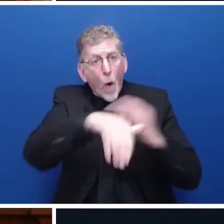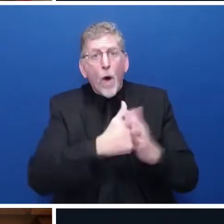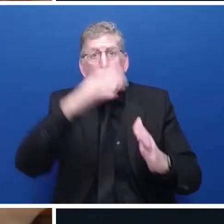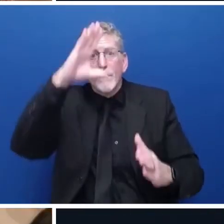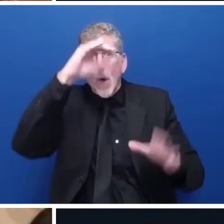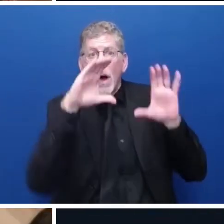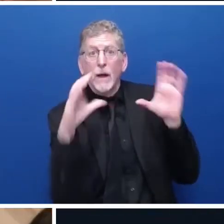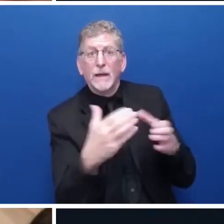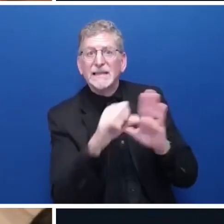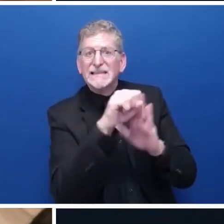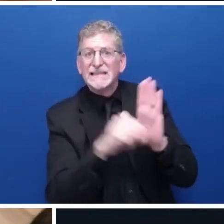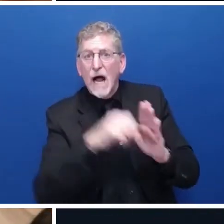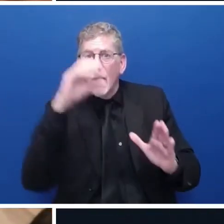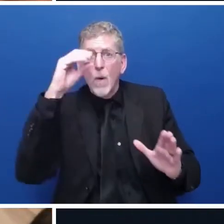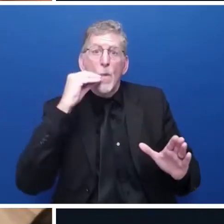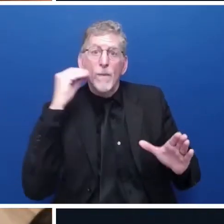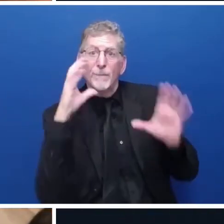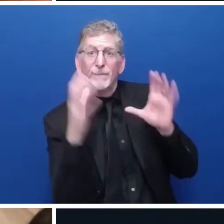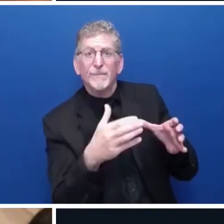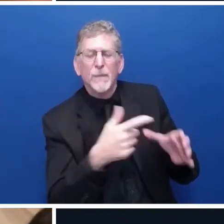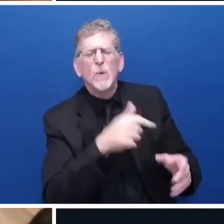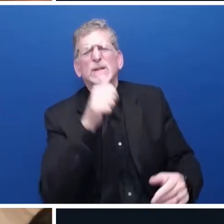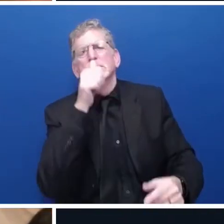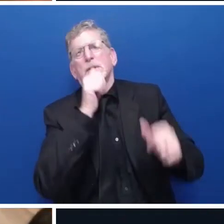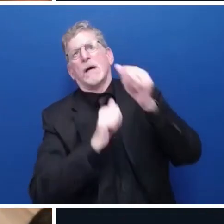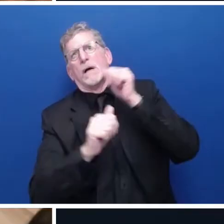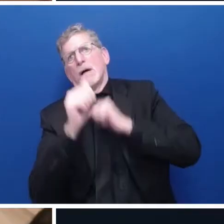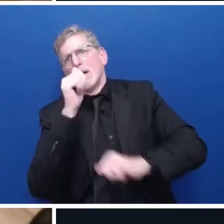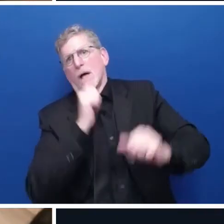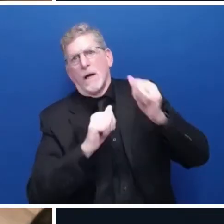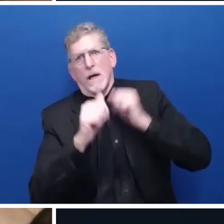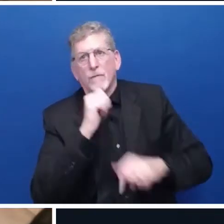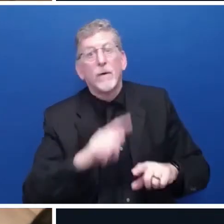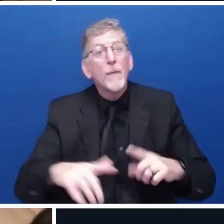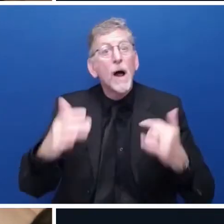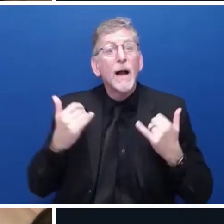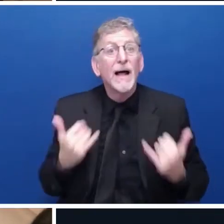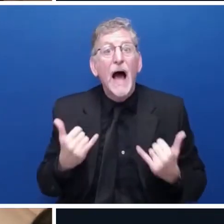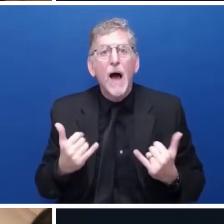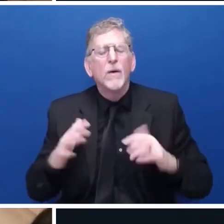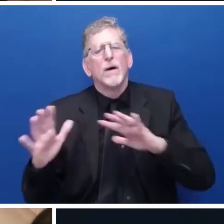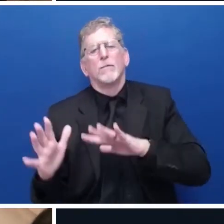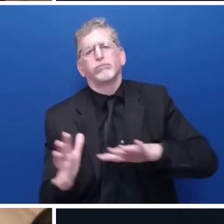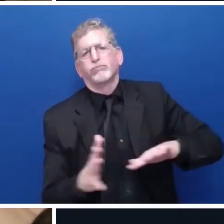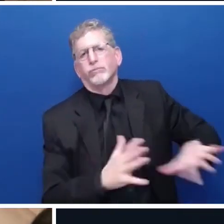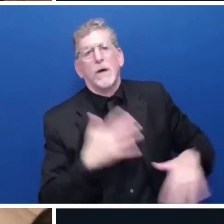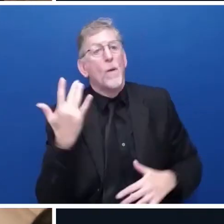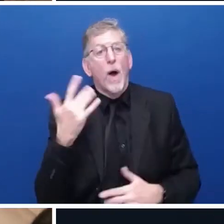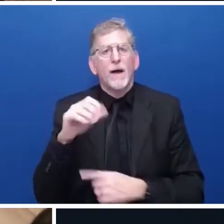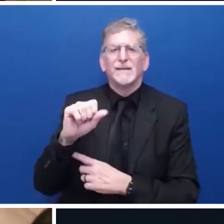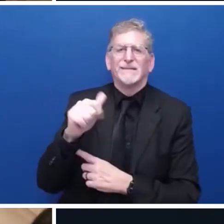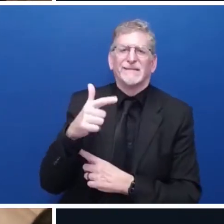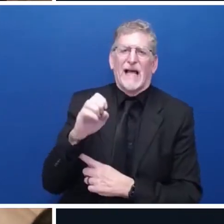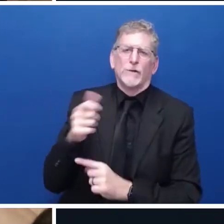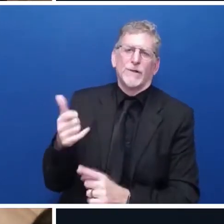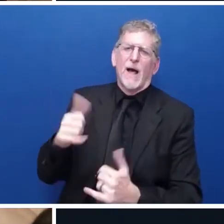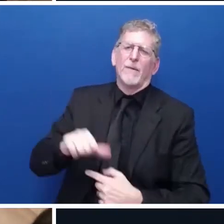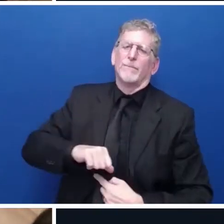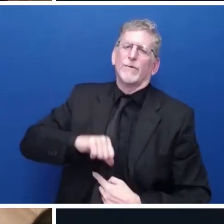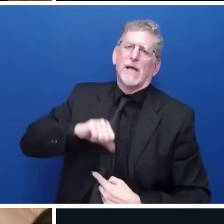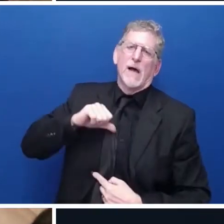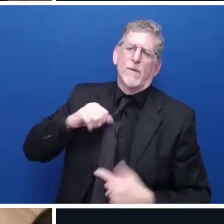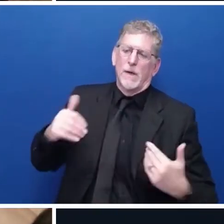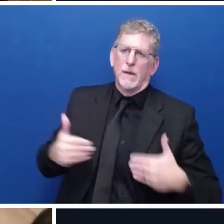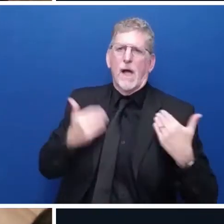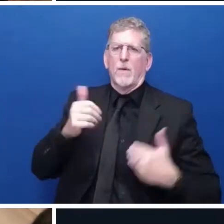But today, all of that is behind them because Sage is a proud and wonderful young woman with a full-ride